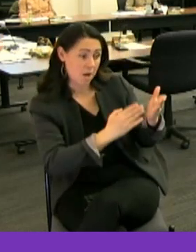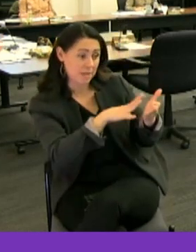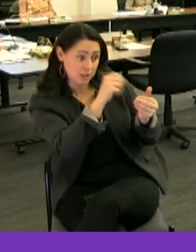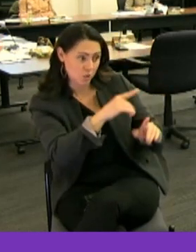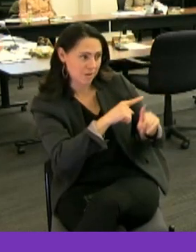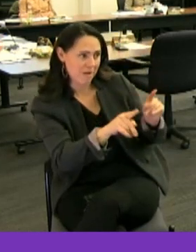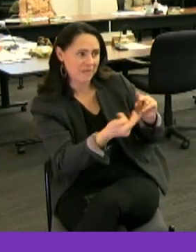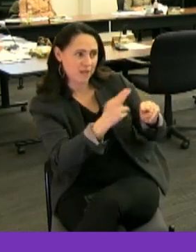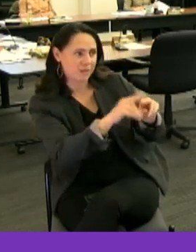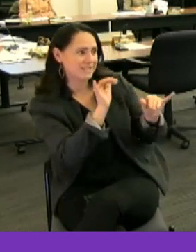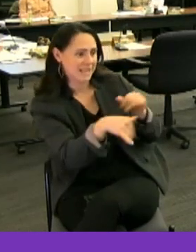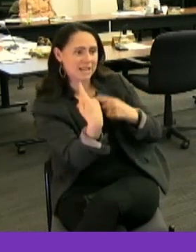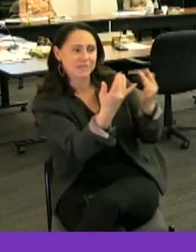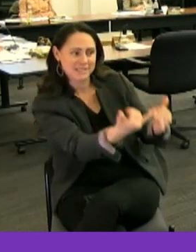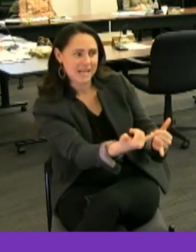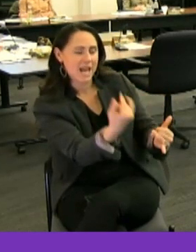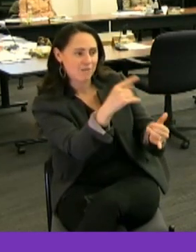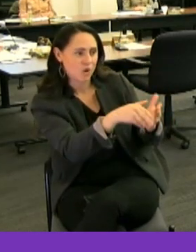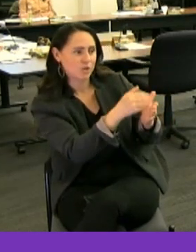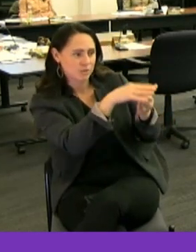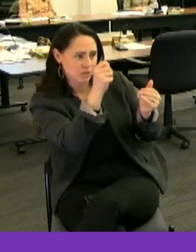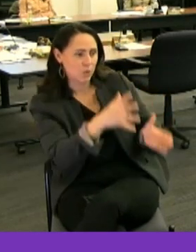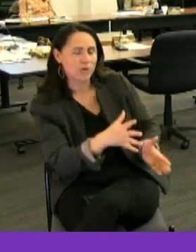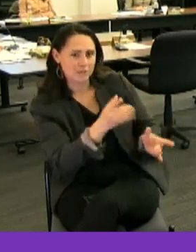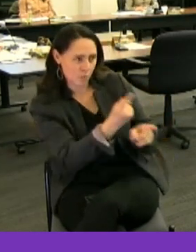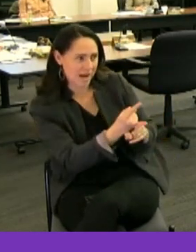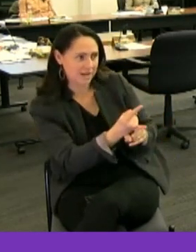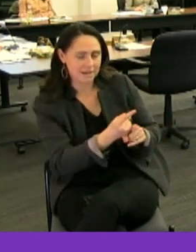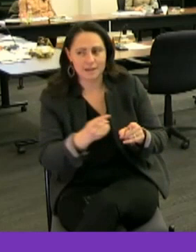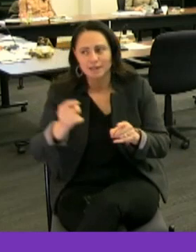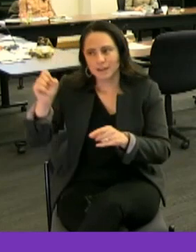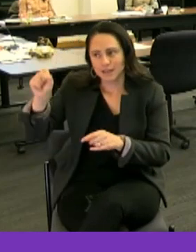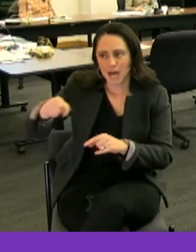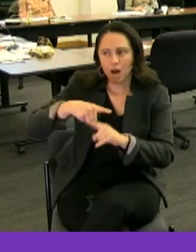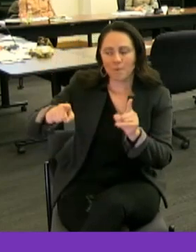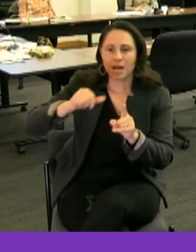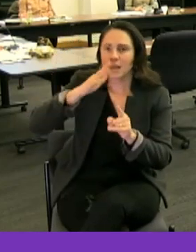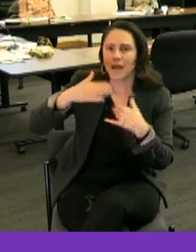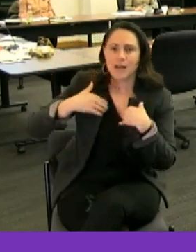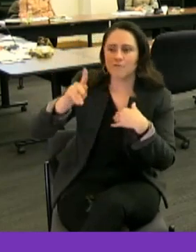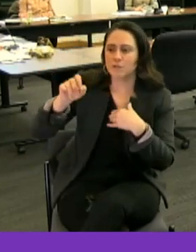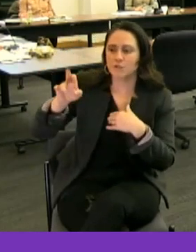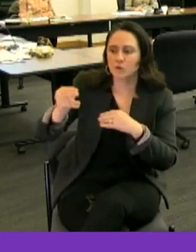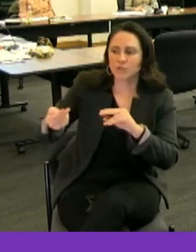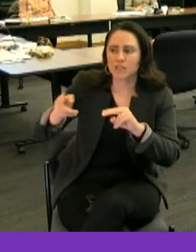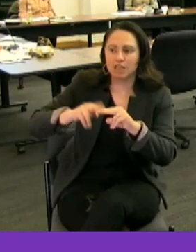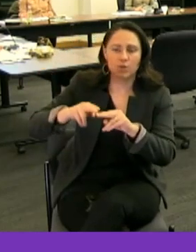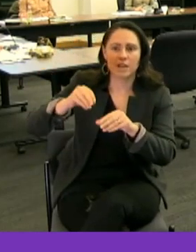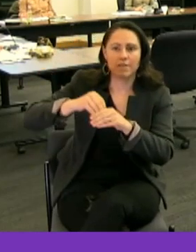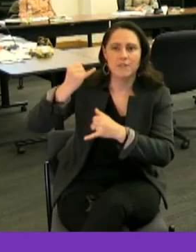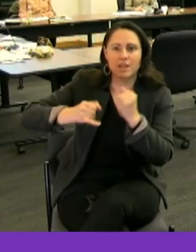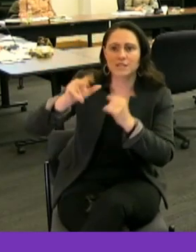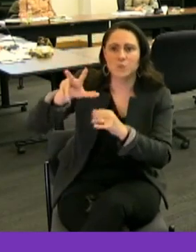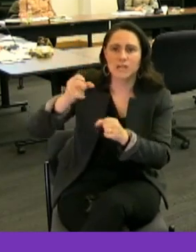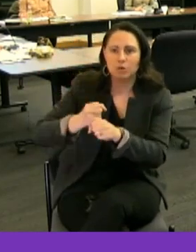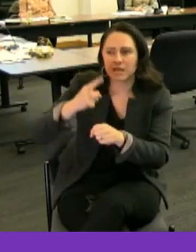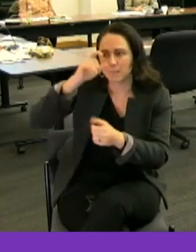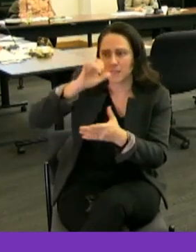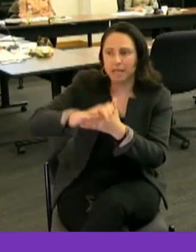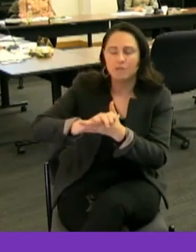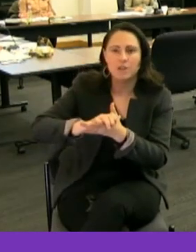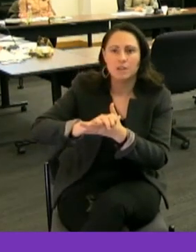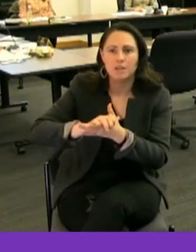day For new students. For new students, Right. correct. Right. But we have not had a tuition increase now in the last 3 years, I believe,